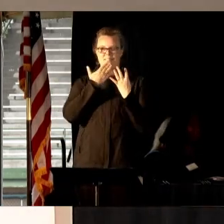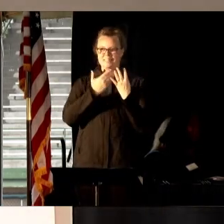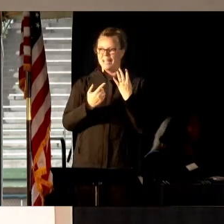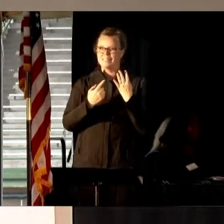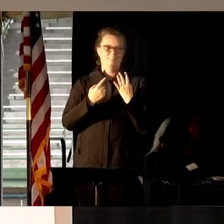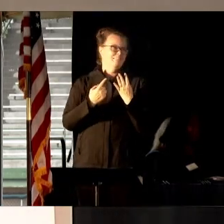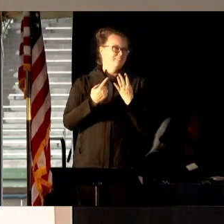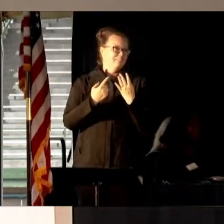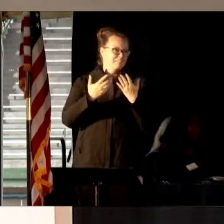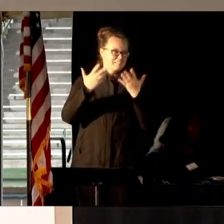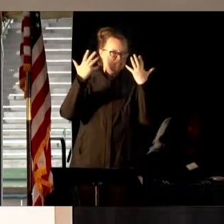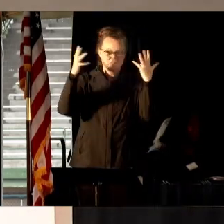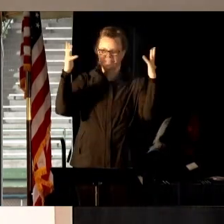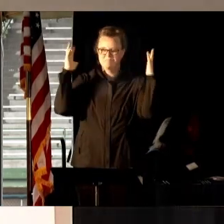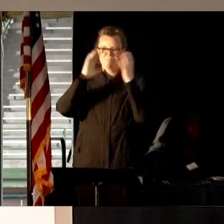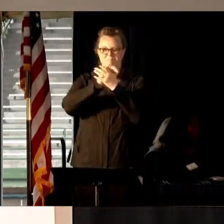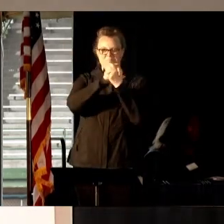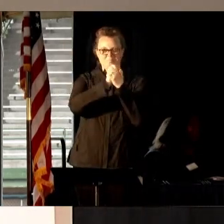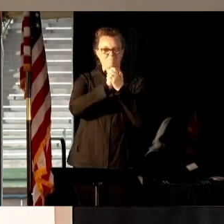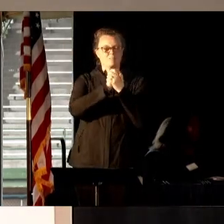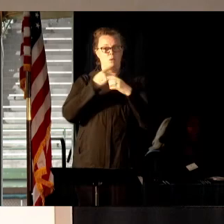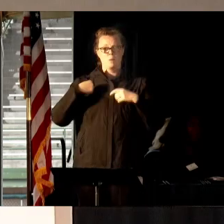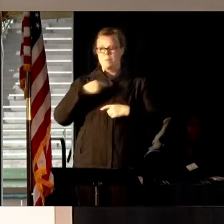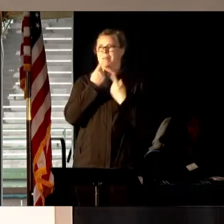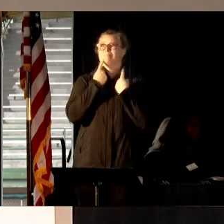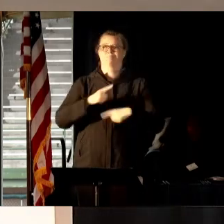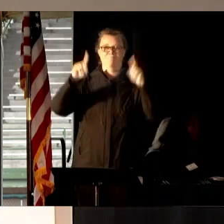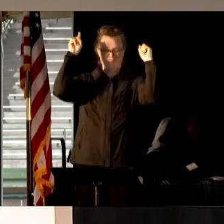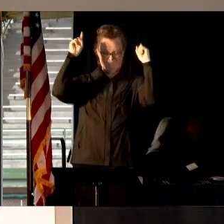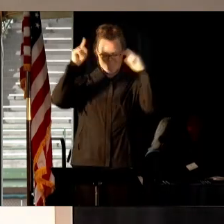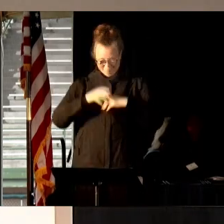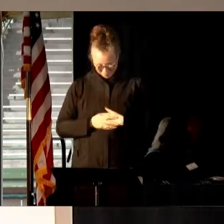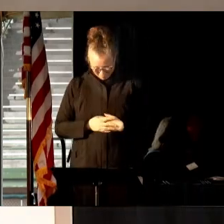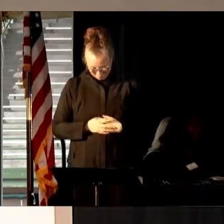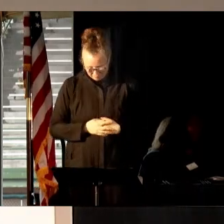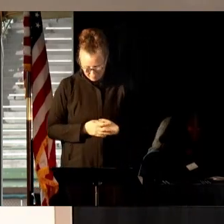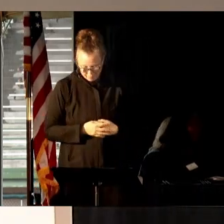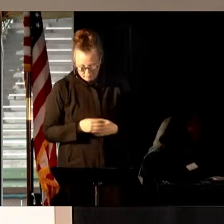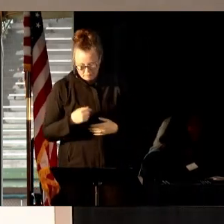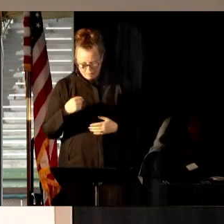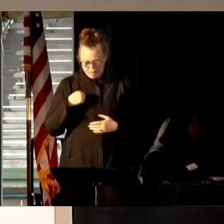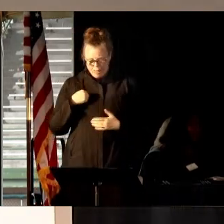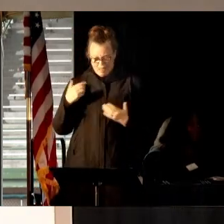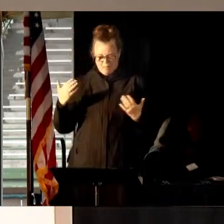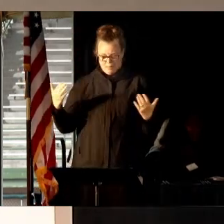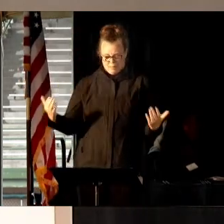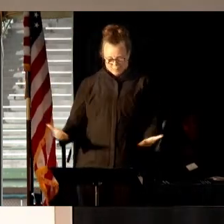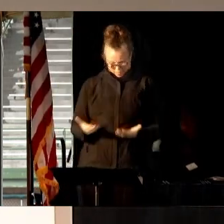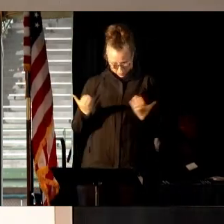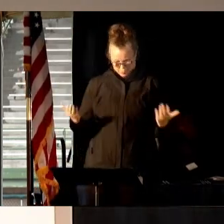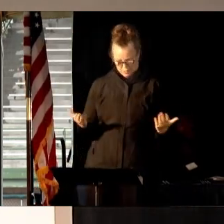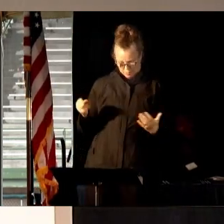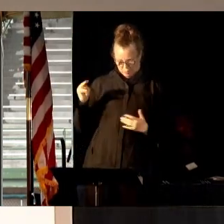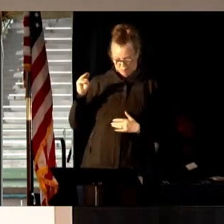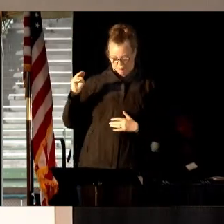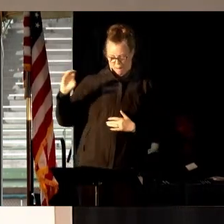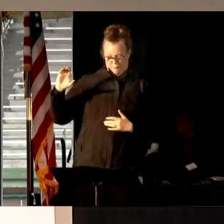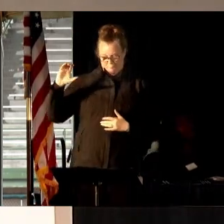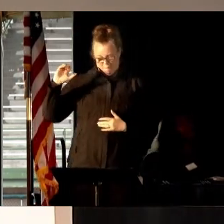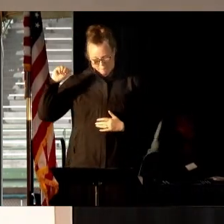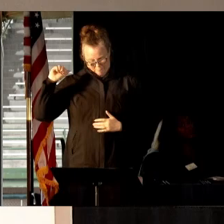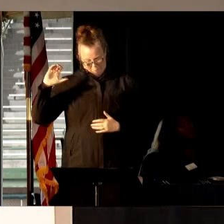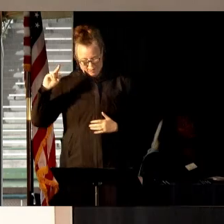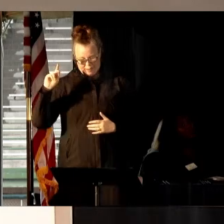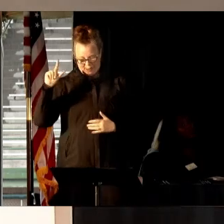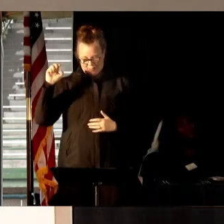we made it, as I flipped a page with all of you today. I am standing on this McKenzie Stadium stage and staring back